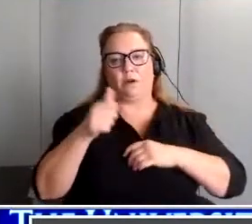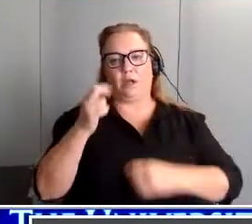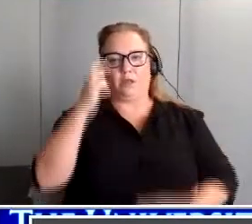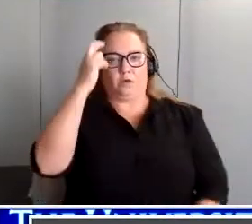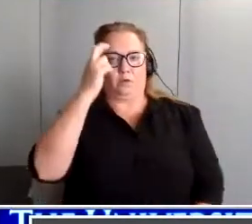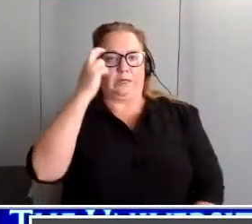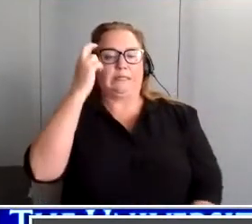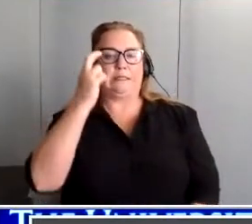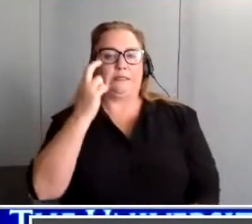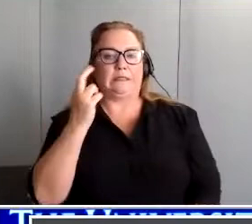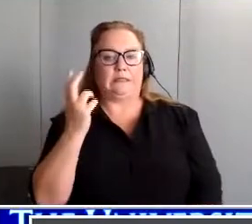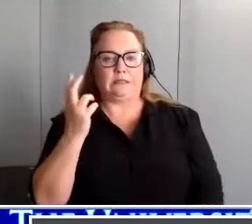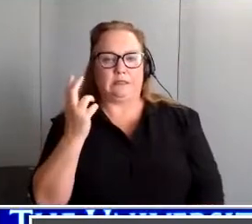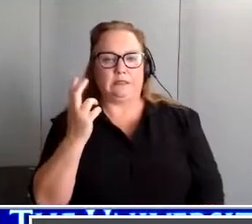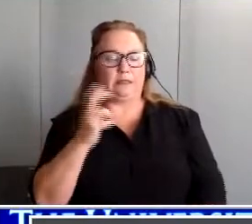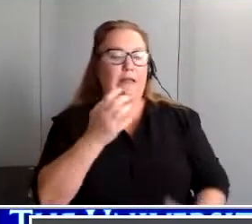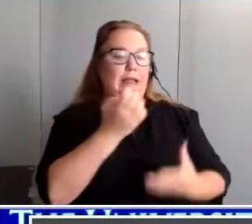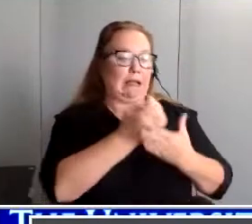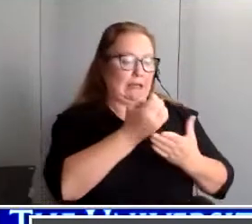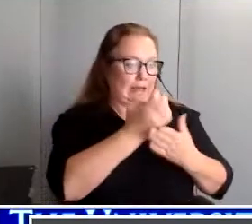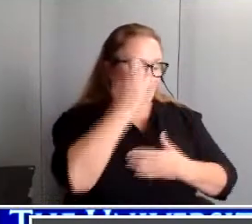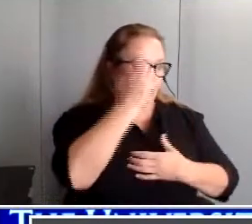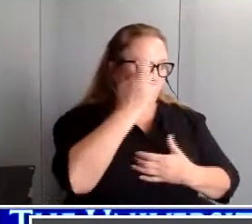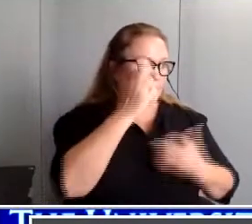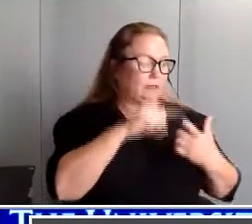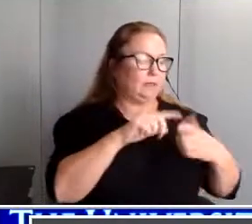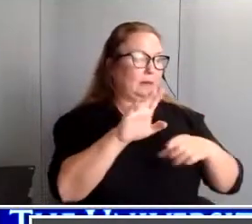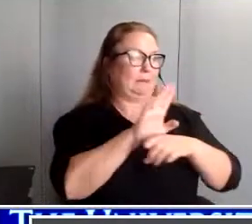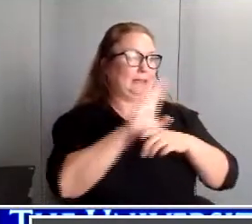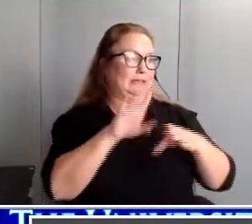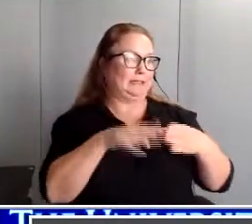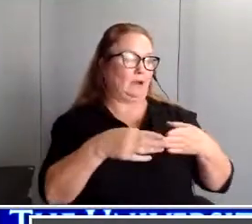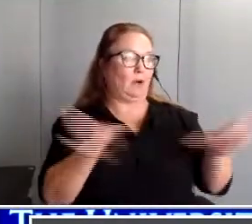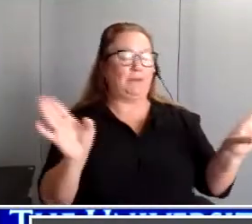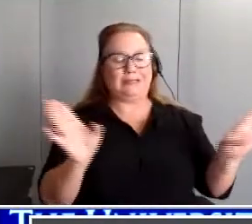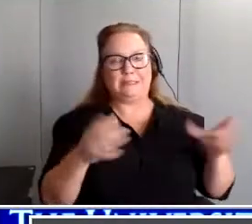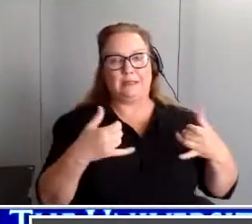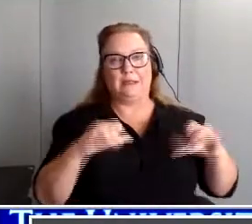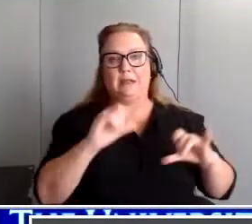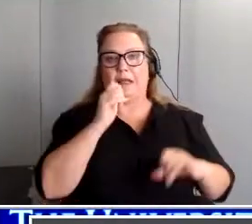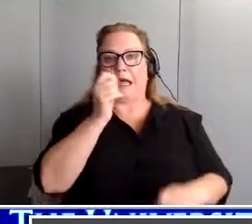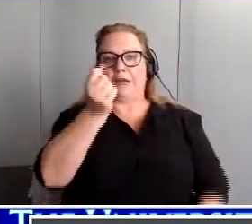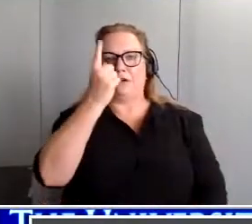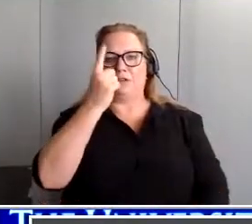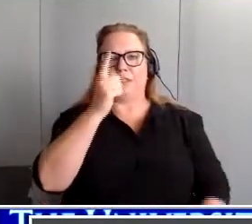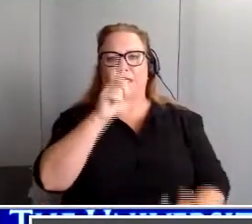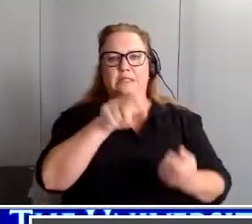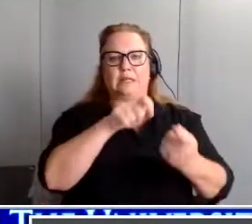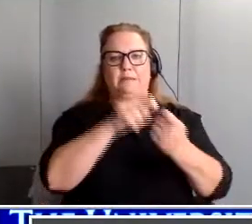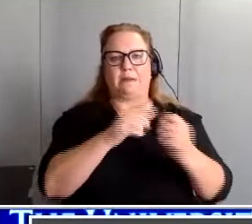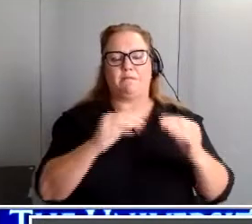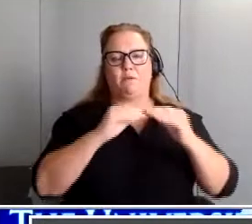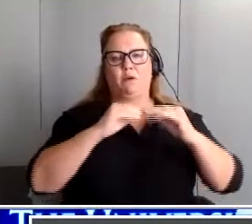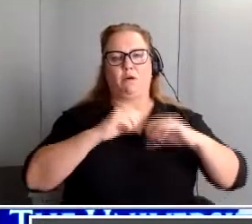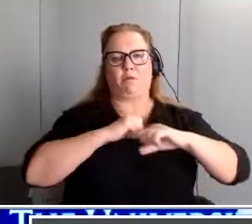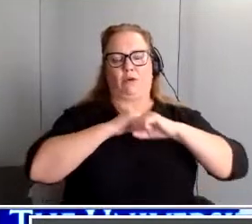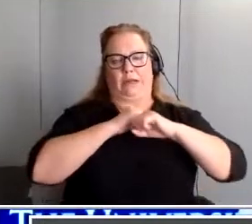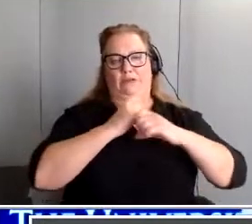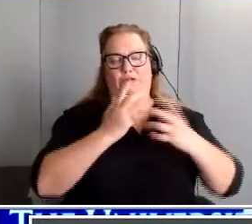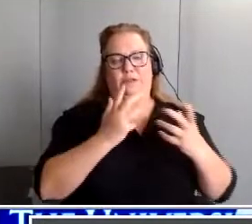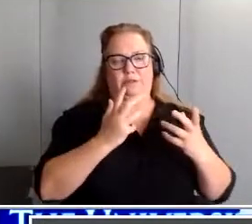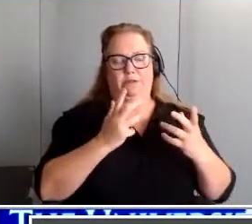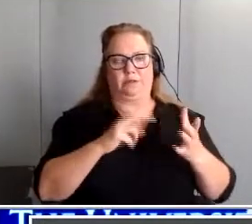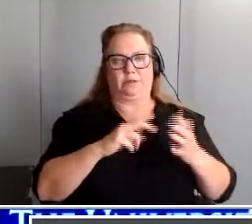certainly it is economic reasons, keeping businesses open. And I don't understand what exactly you mean by more precautions. Are we talking about